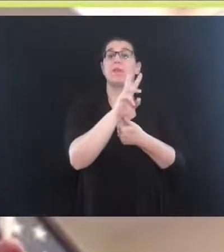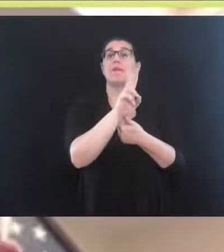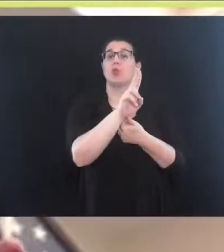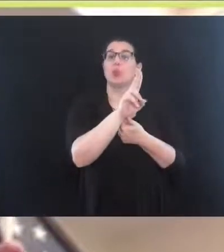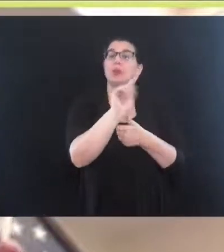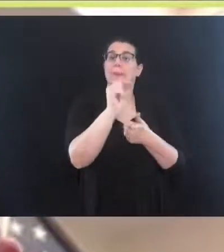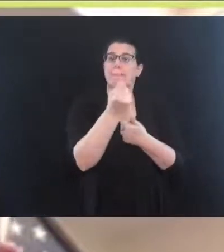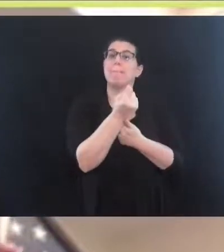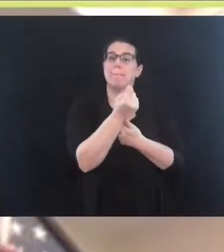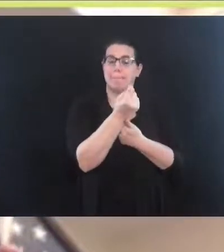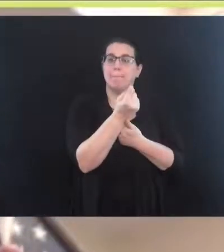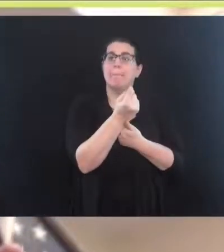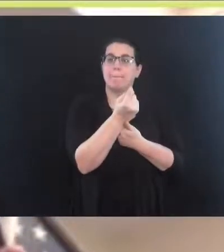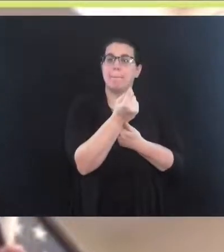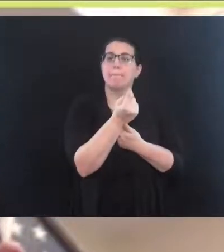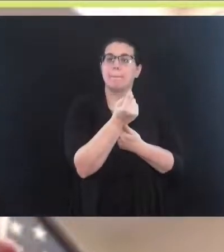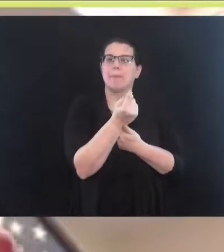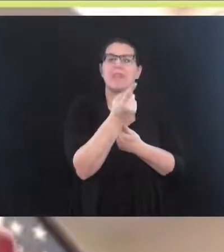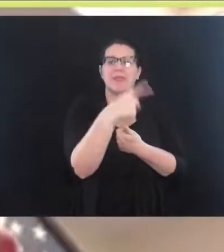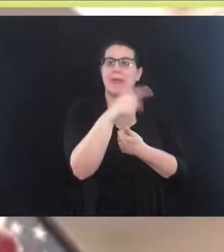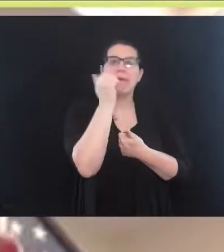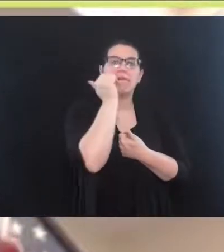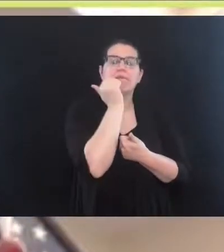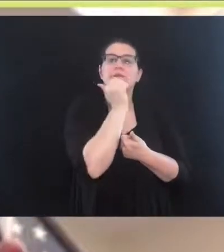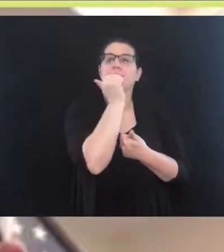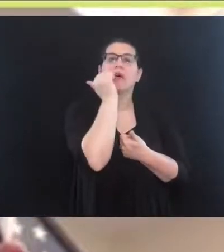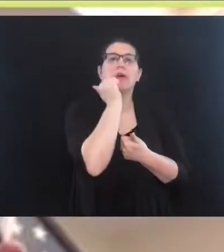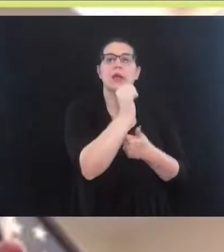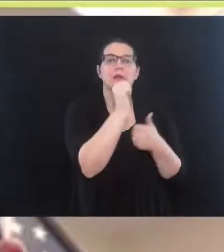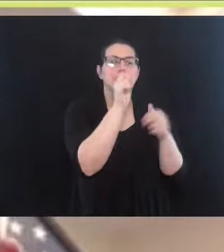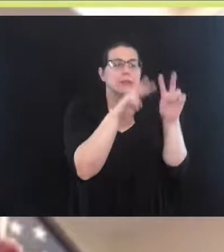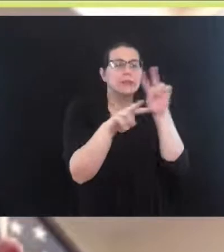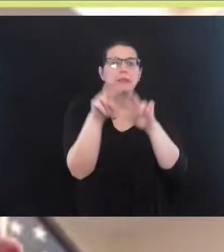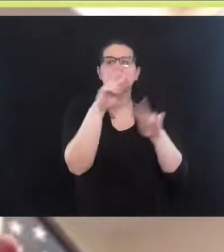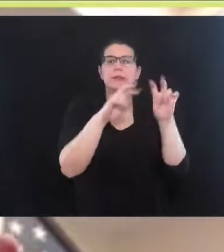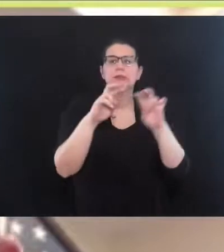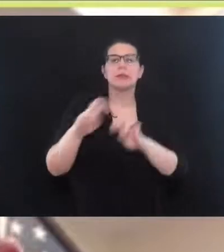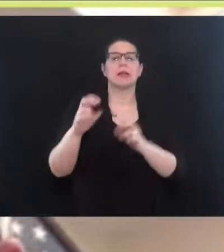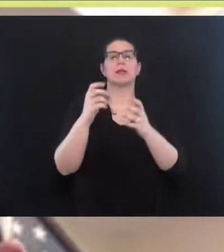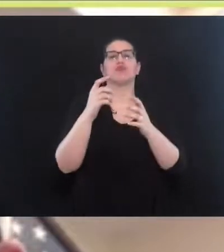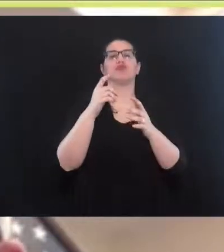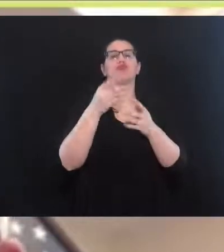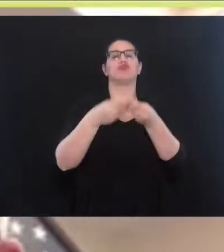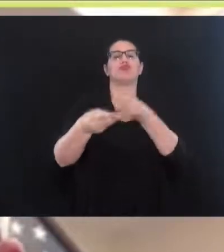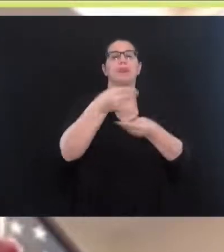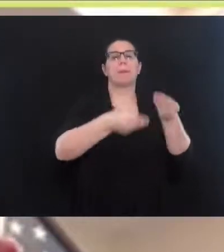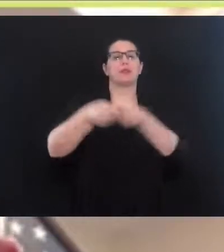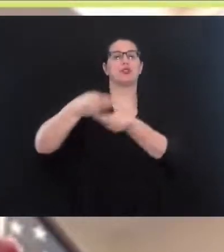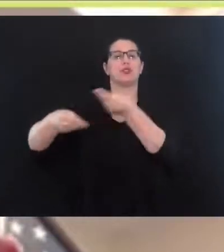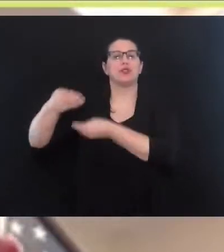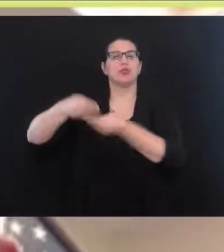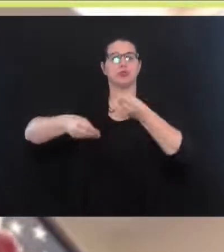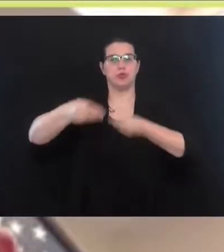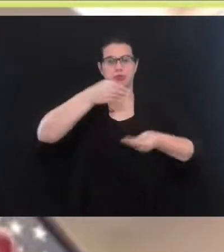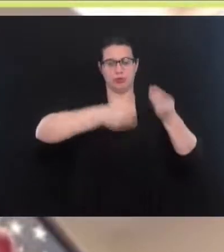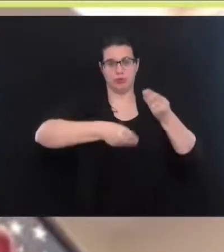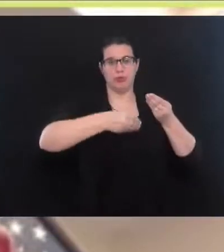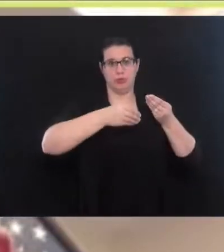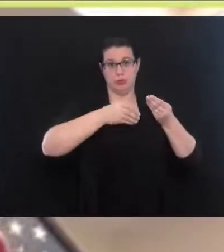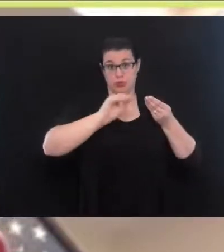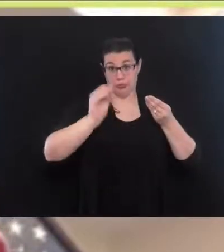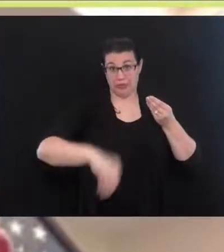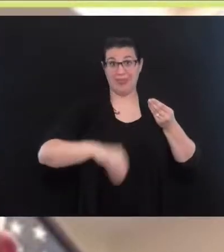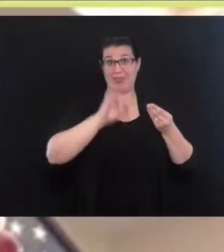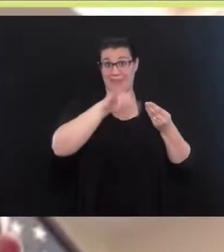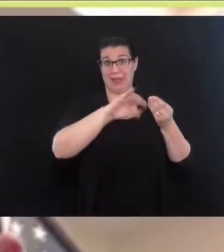a daily assessment of transmission rate, which is a key factor in helping us understand where